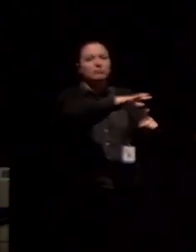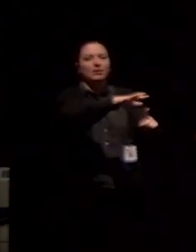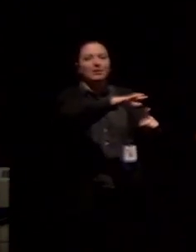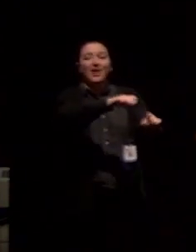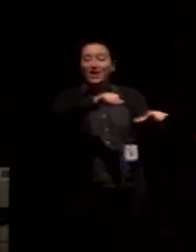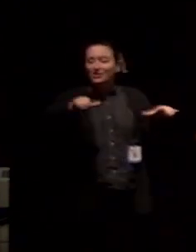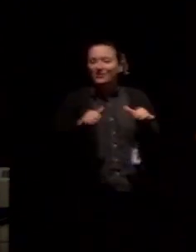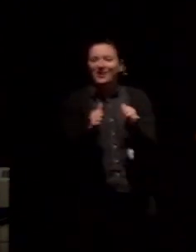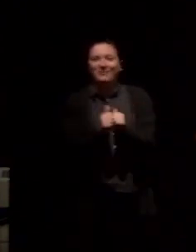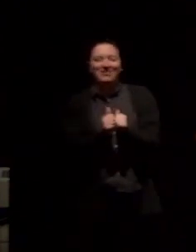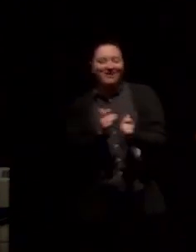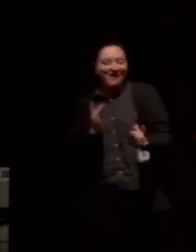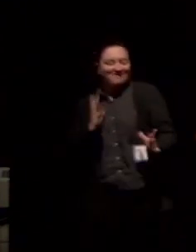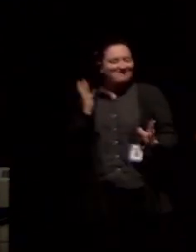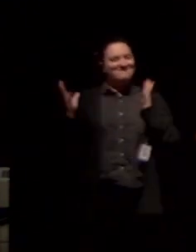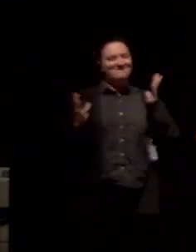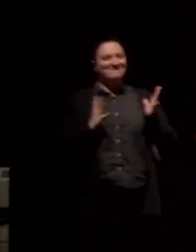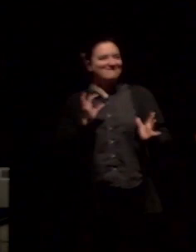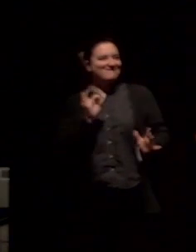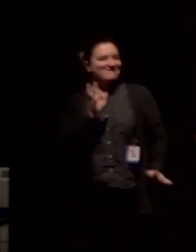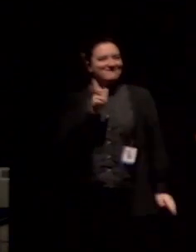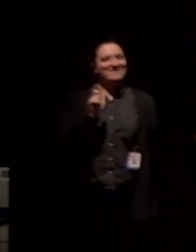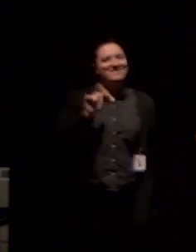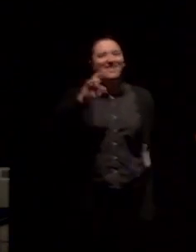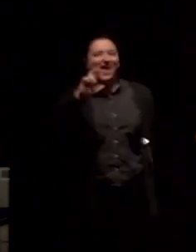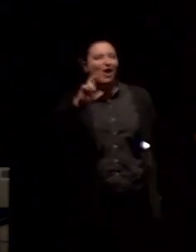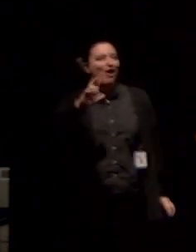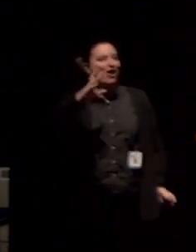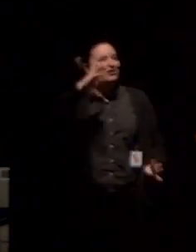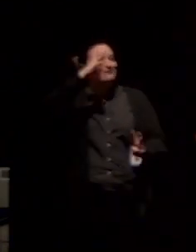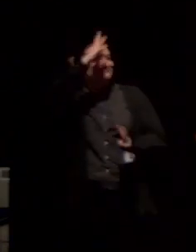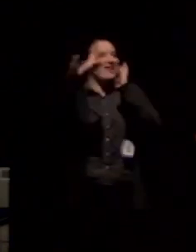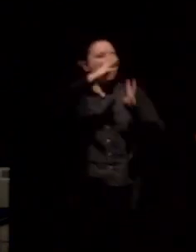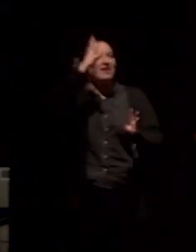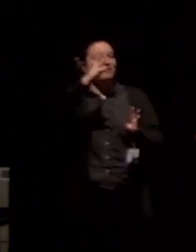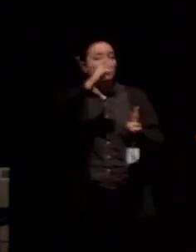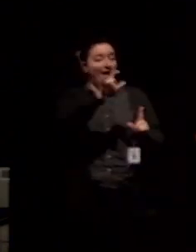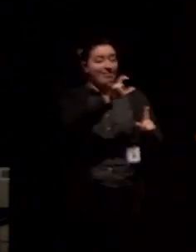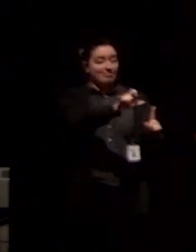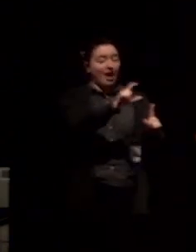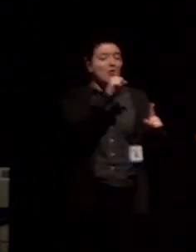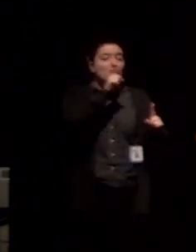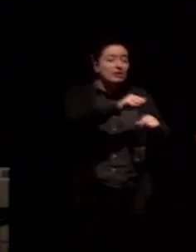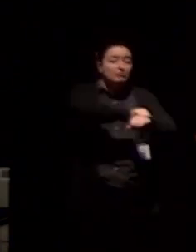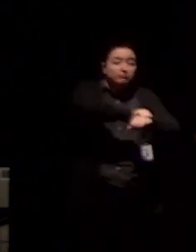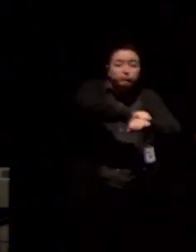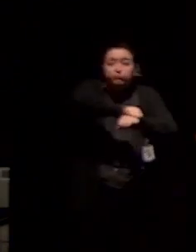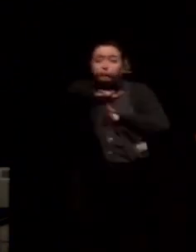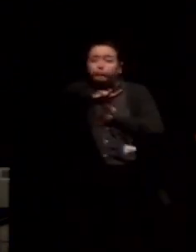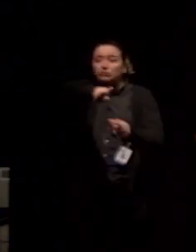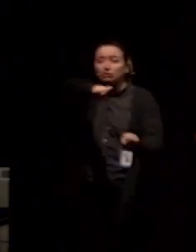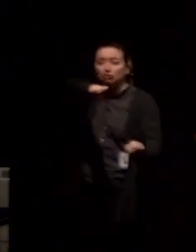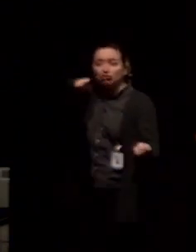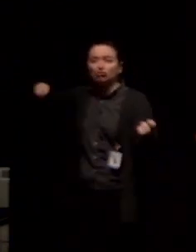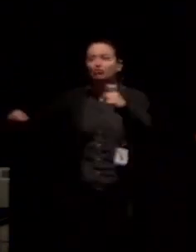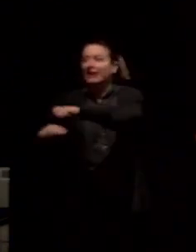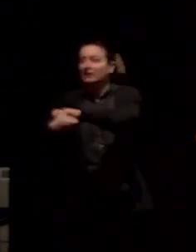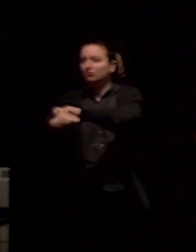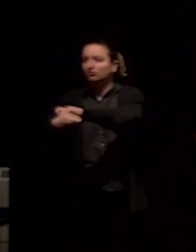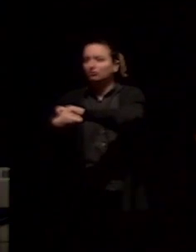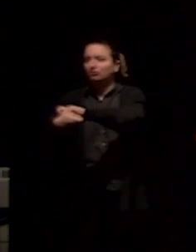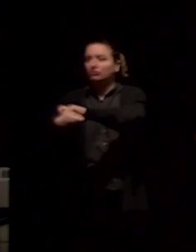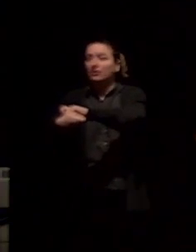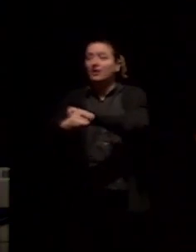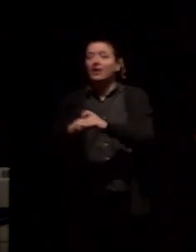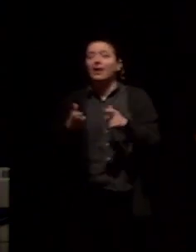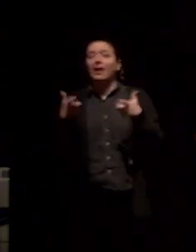that completely redefined activism in this country. Mass die-ins in the street where people